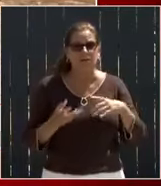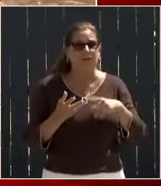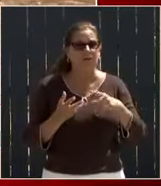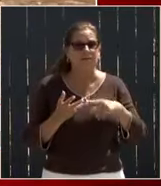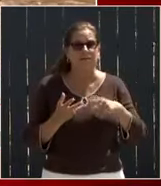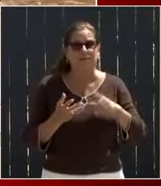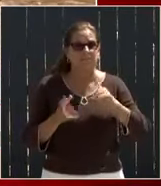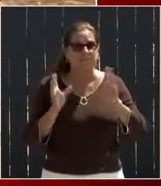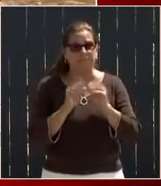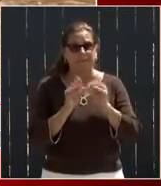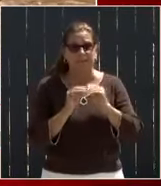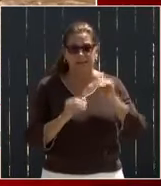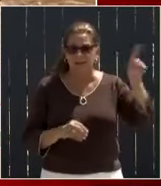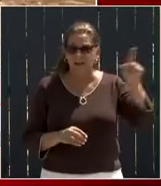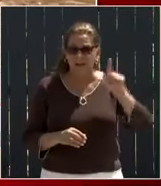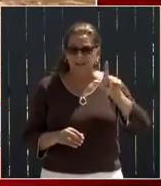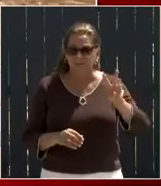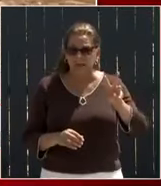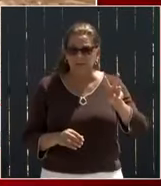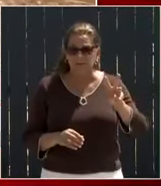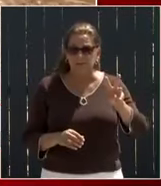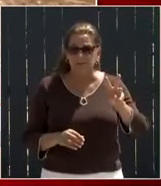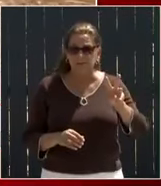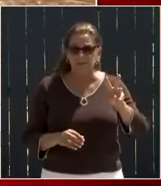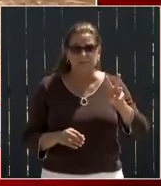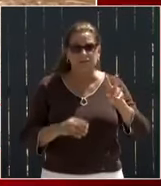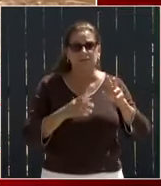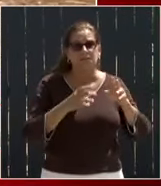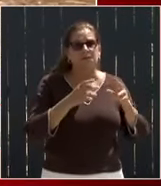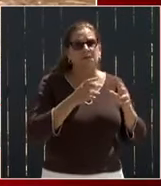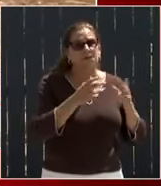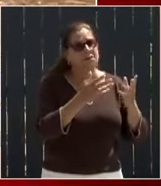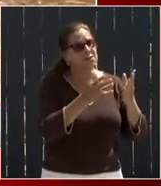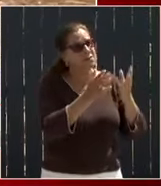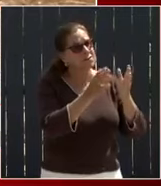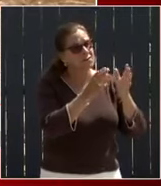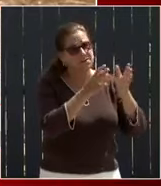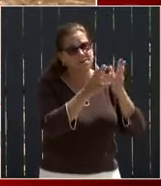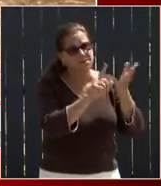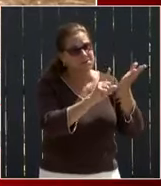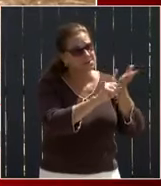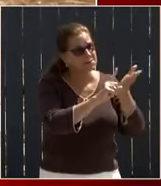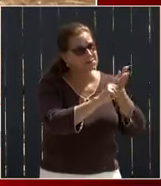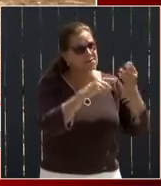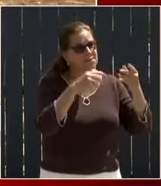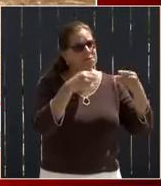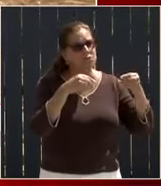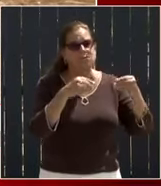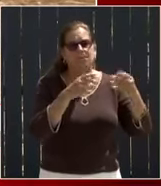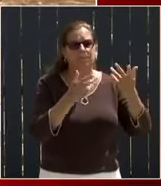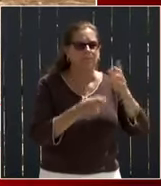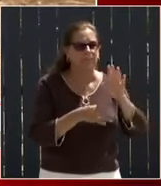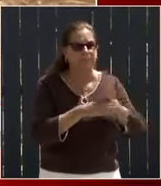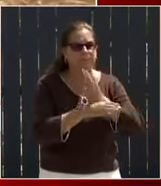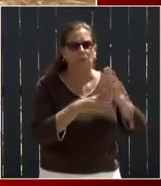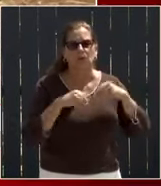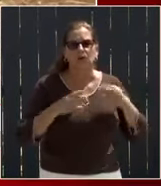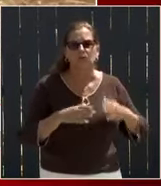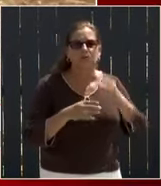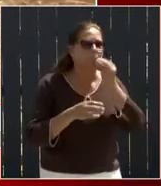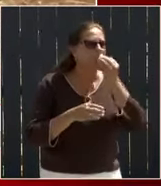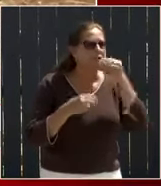talk to retailers about coming to the district and expanding here. And somebody who's helped us lead the way in that effort